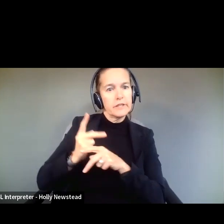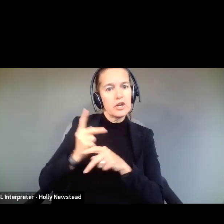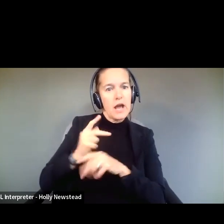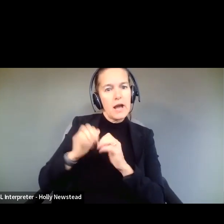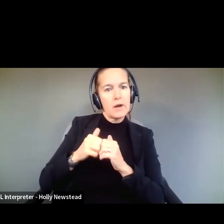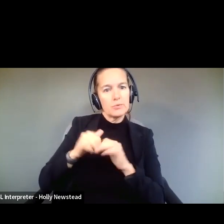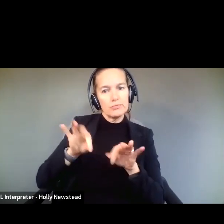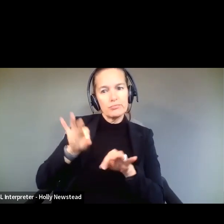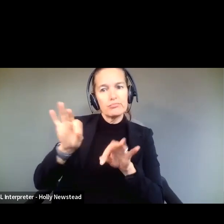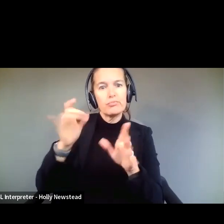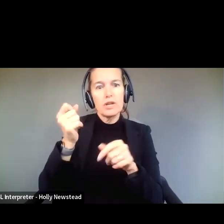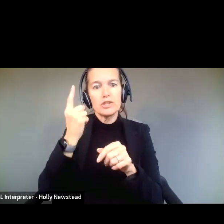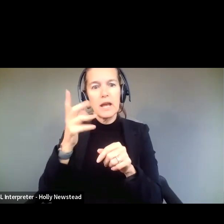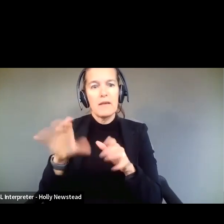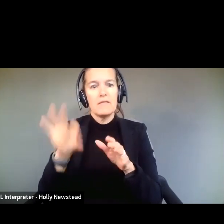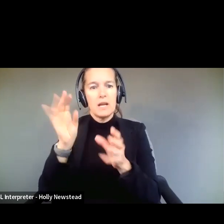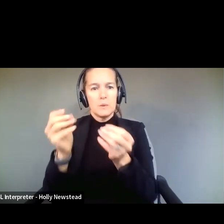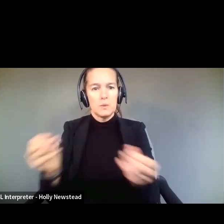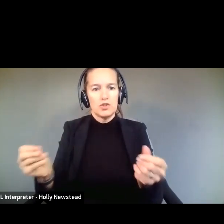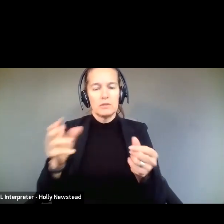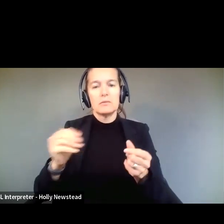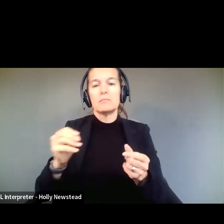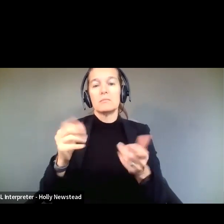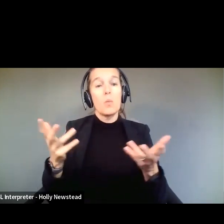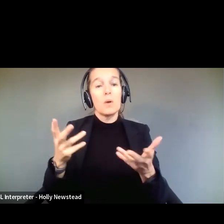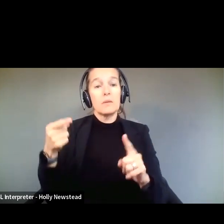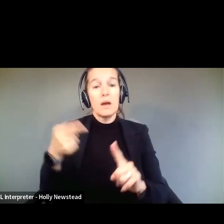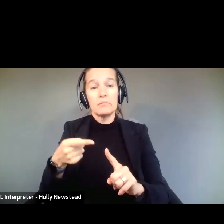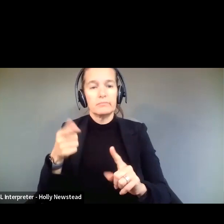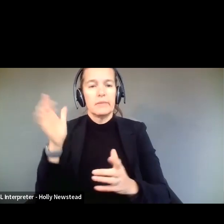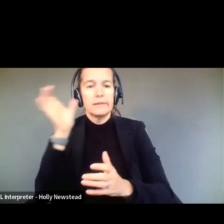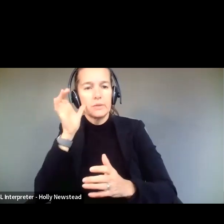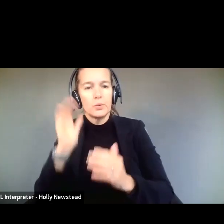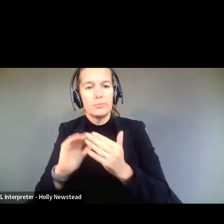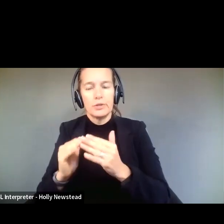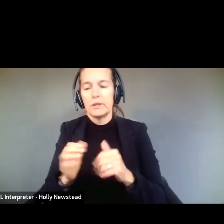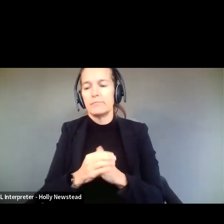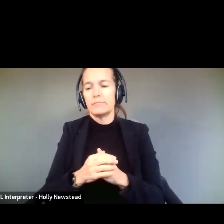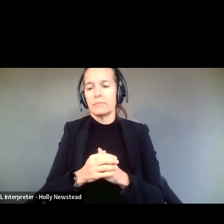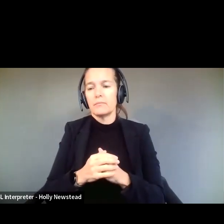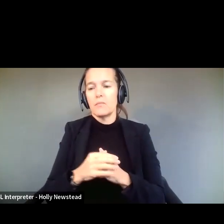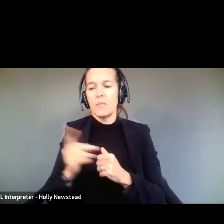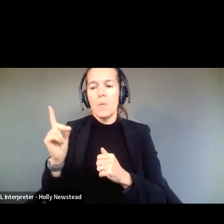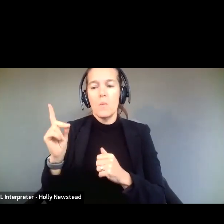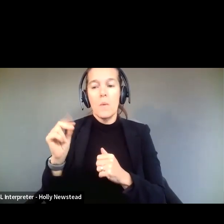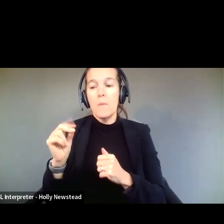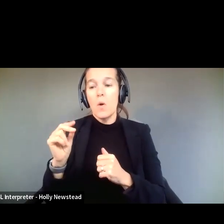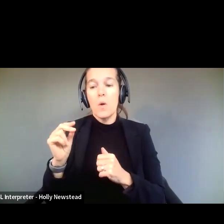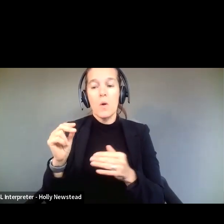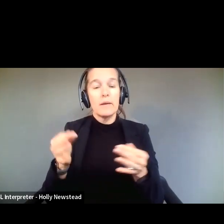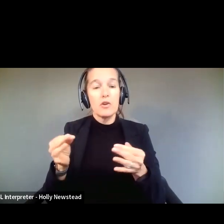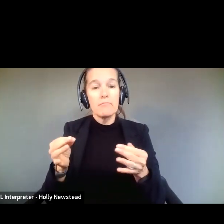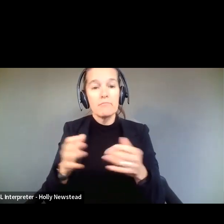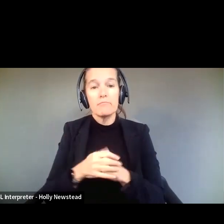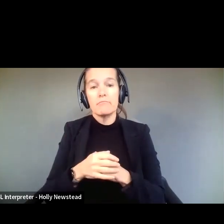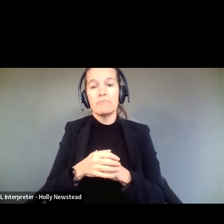understanding and finding the solutions, which is to listen to the community. Your addition of one more hearing just for public comment